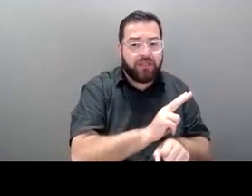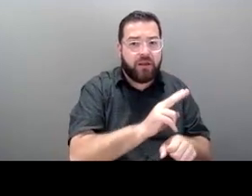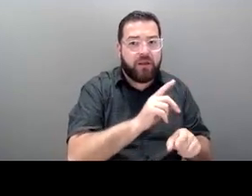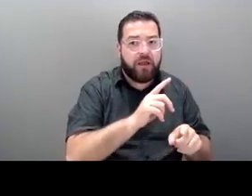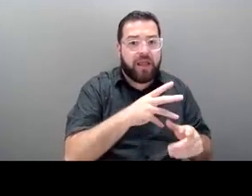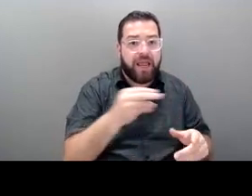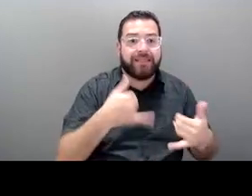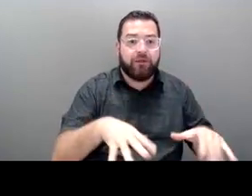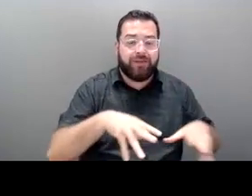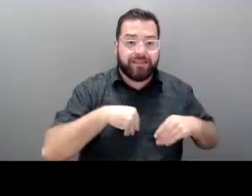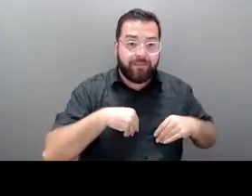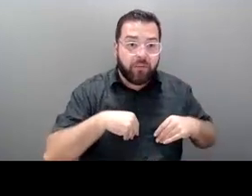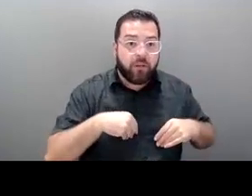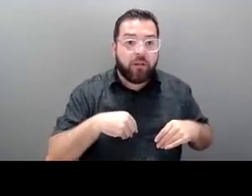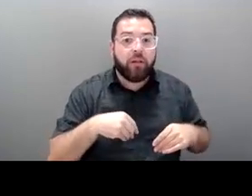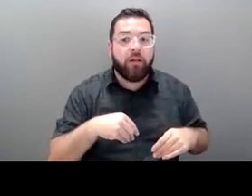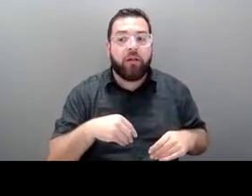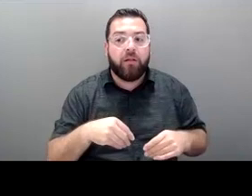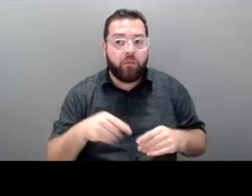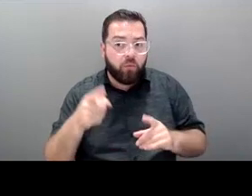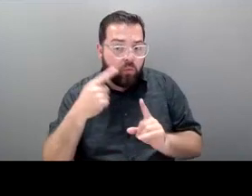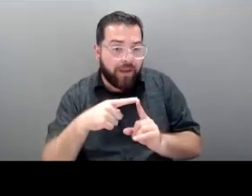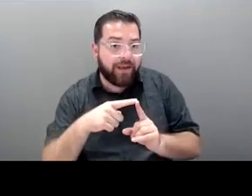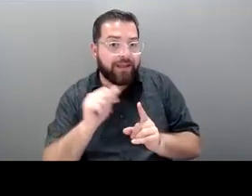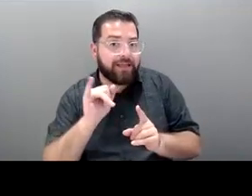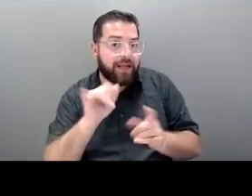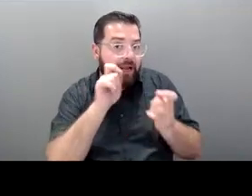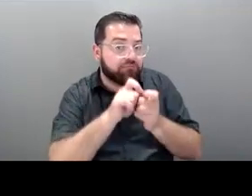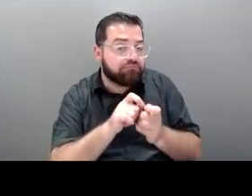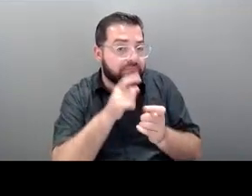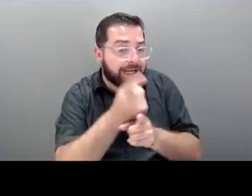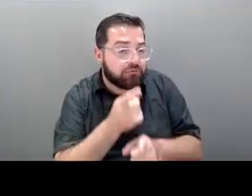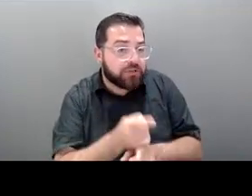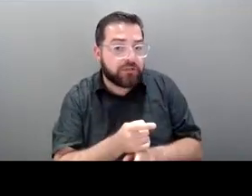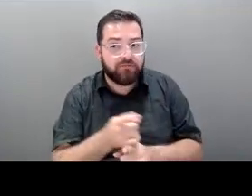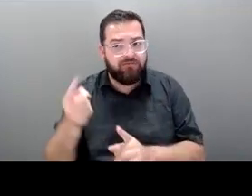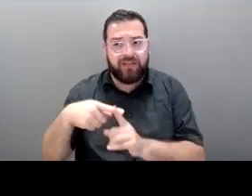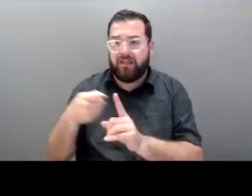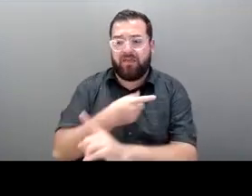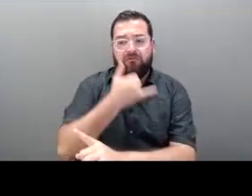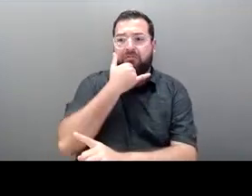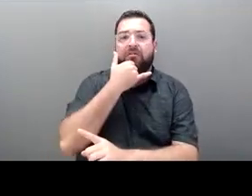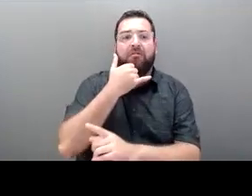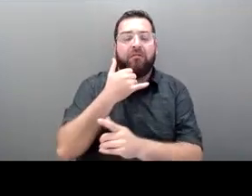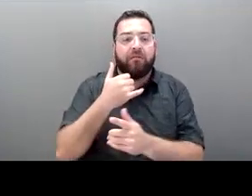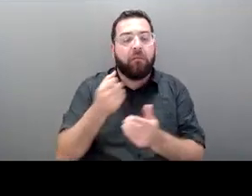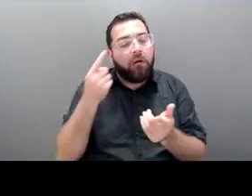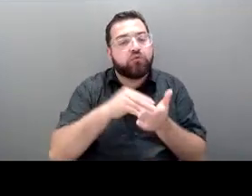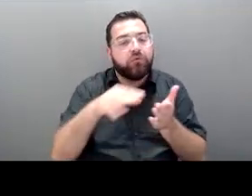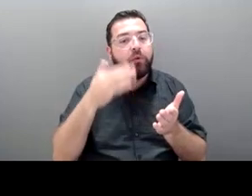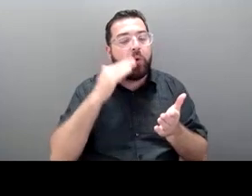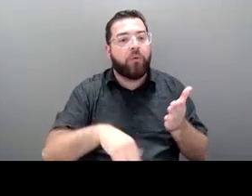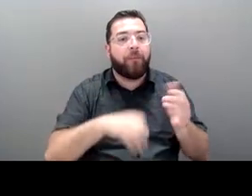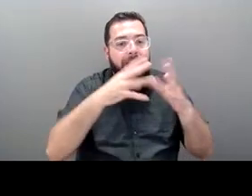is accurate. Students often don't know that there are a wide variety of large language models, some with much better guardrails